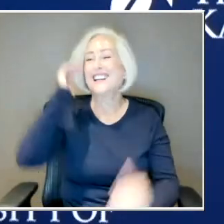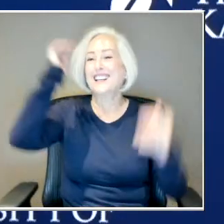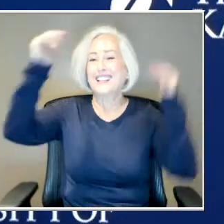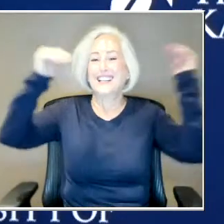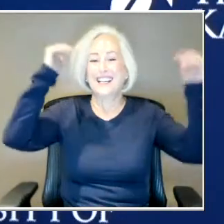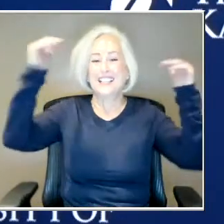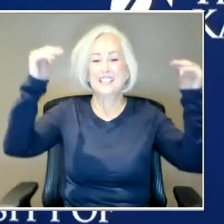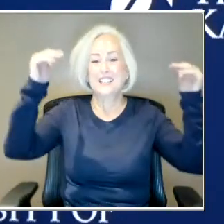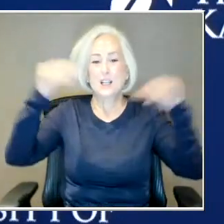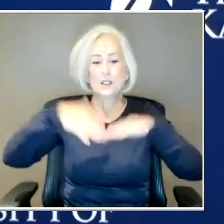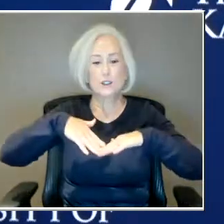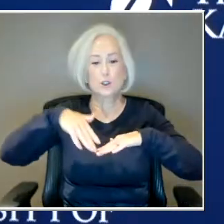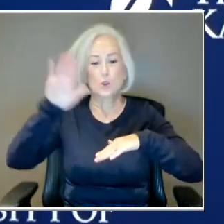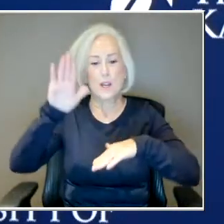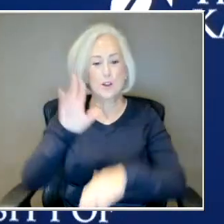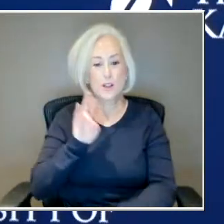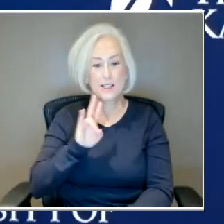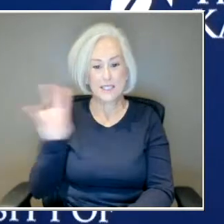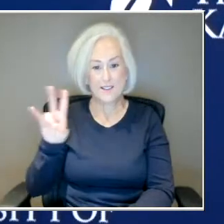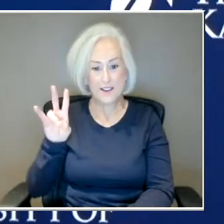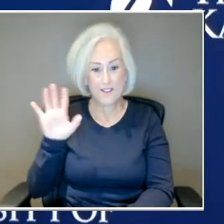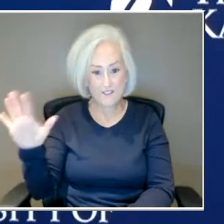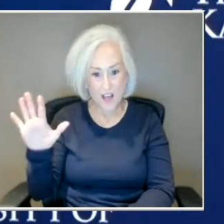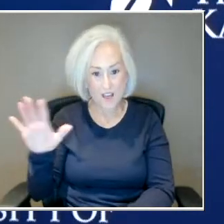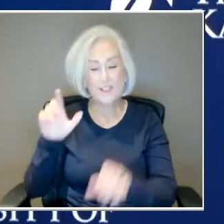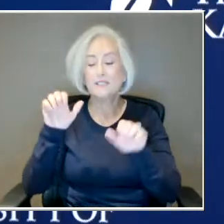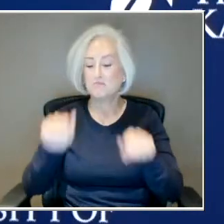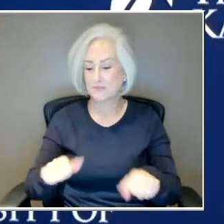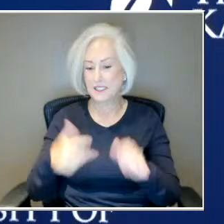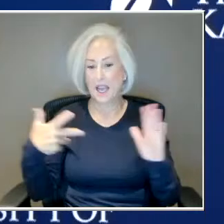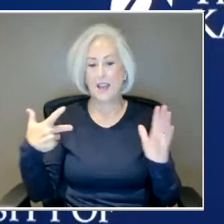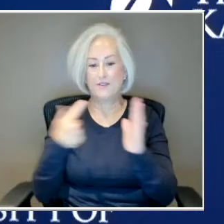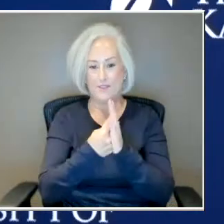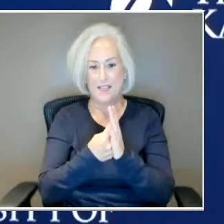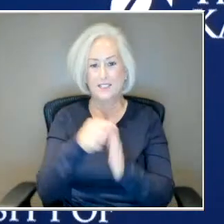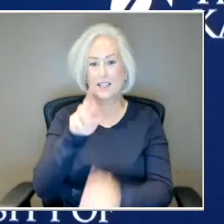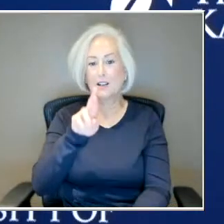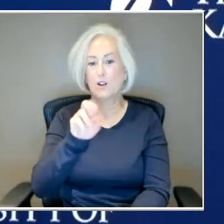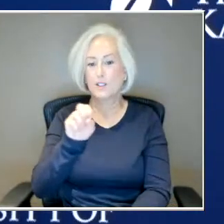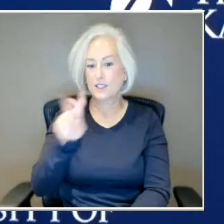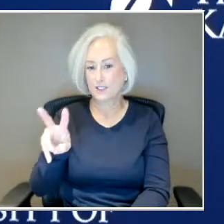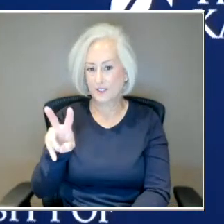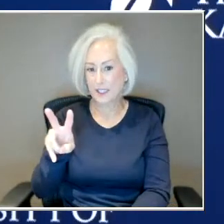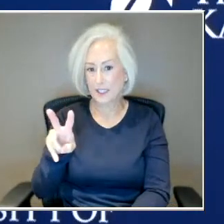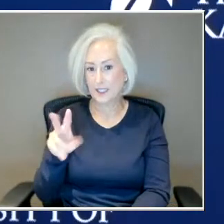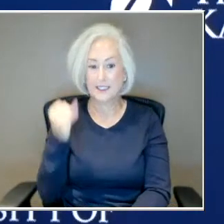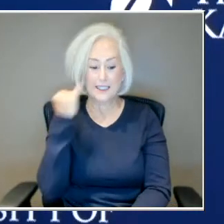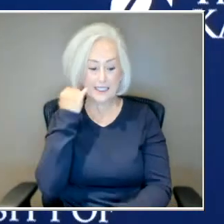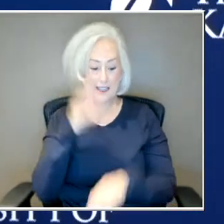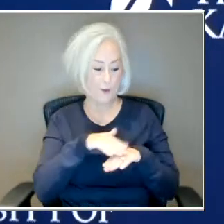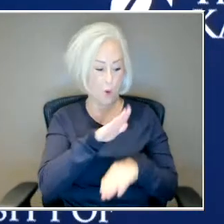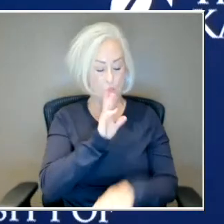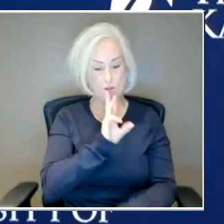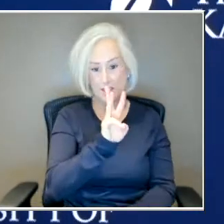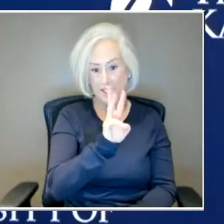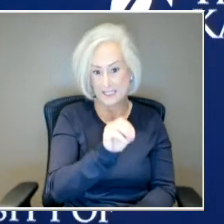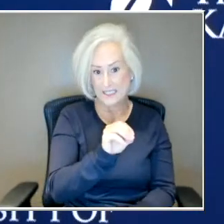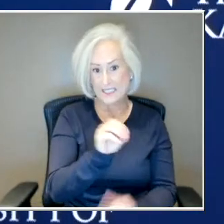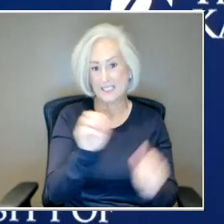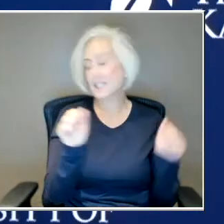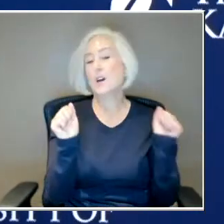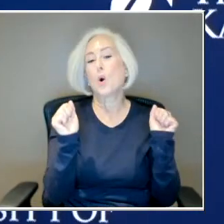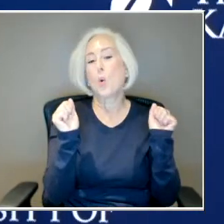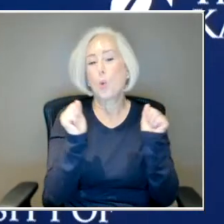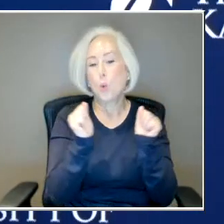greater than 75 years of age can get the vaccine, but adults 60 and over with